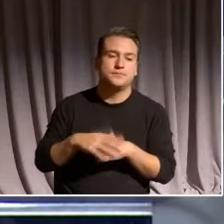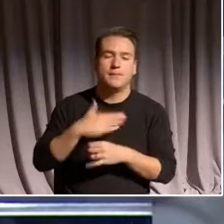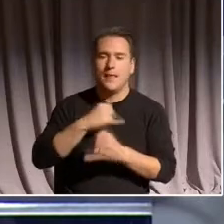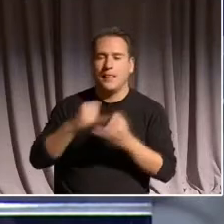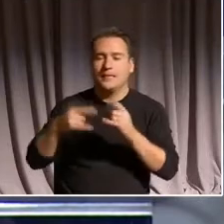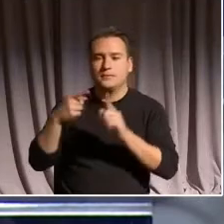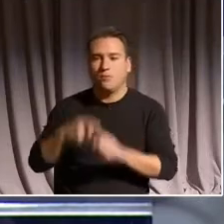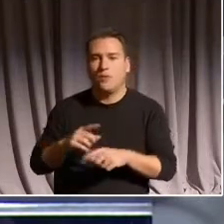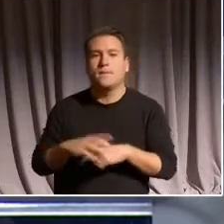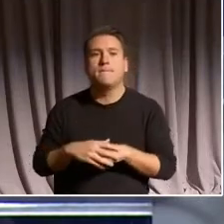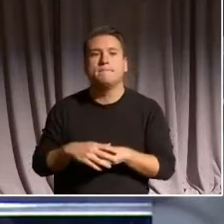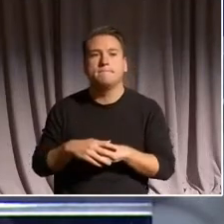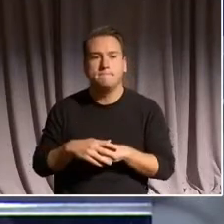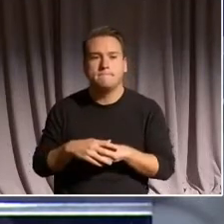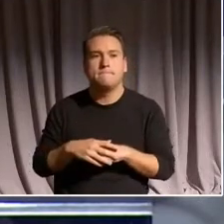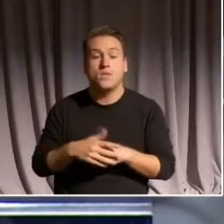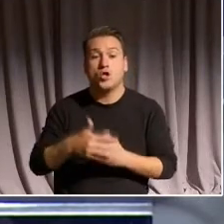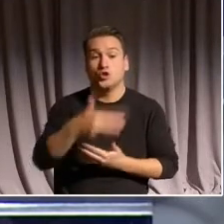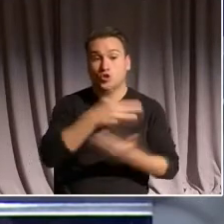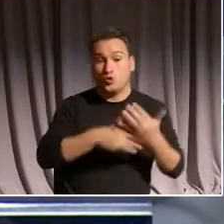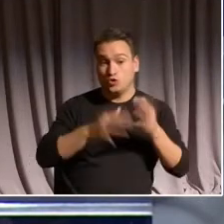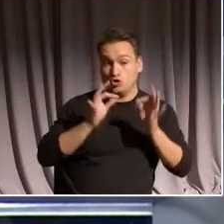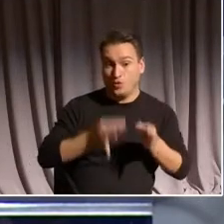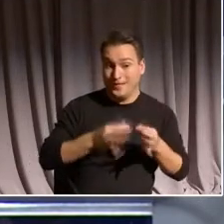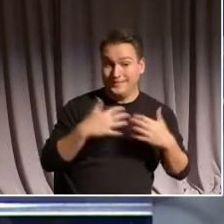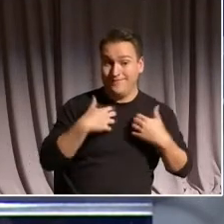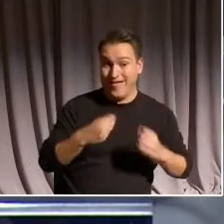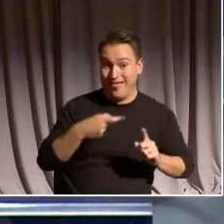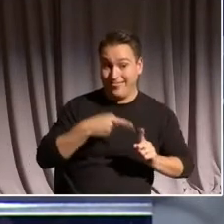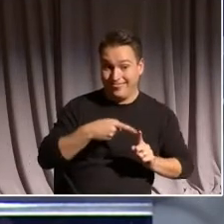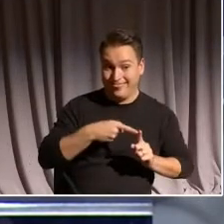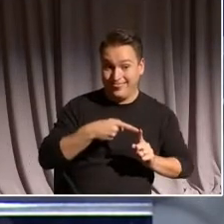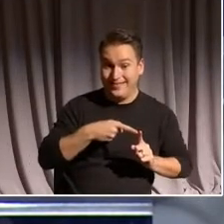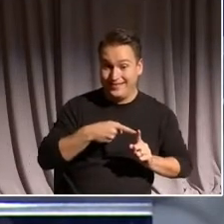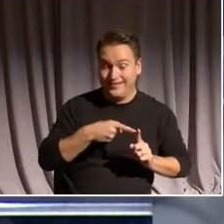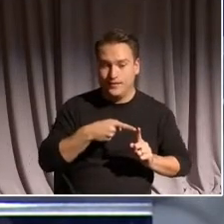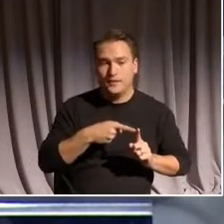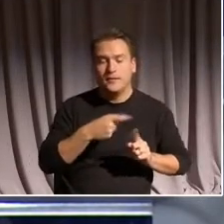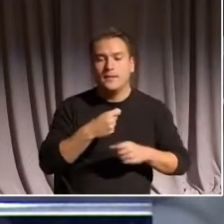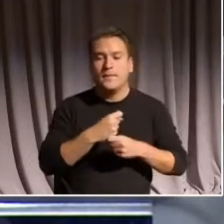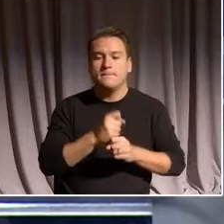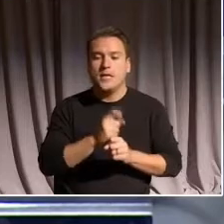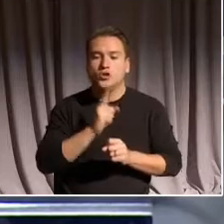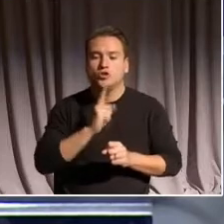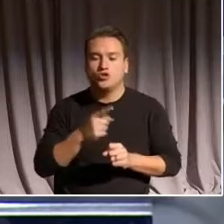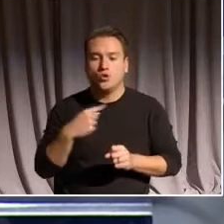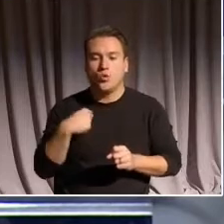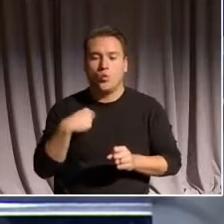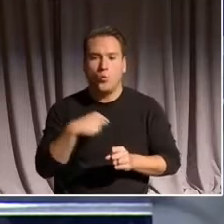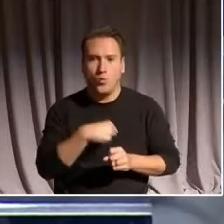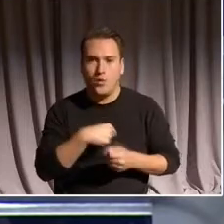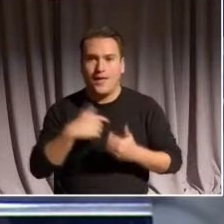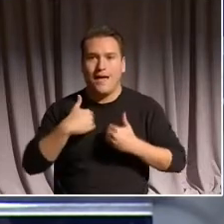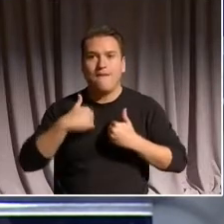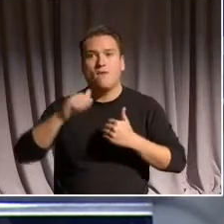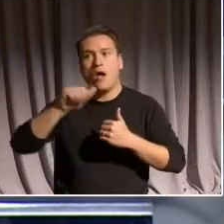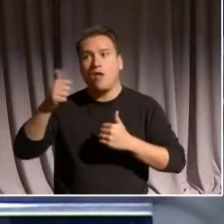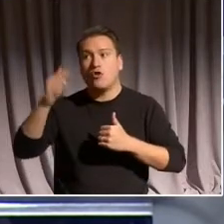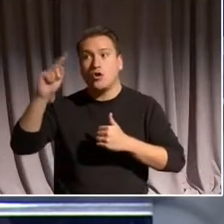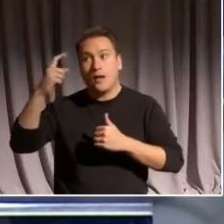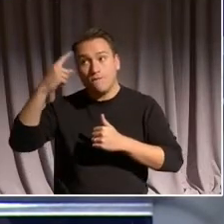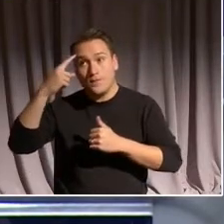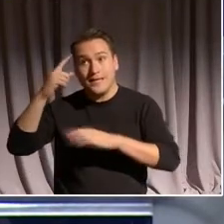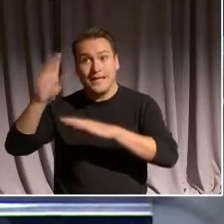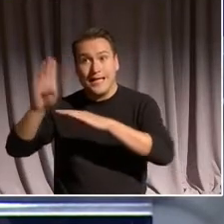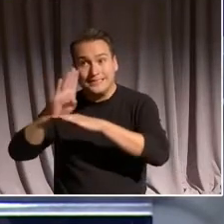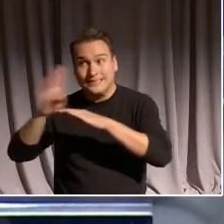savings from social determinants of health to get the buy-in of other government entities and other